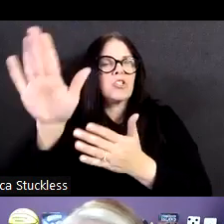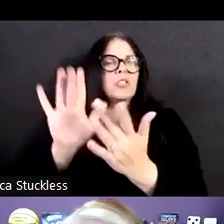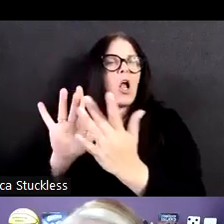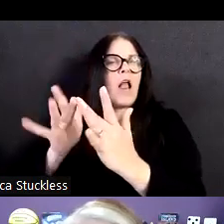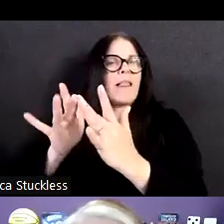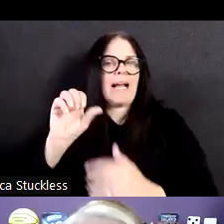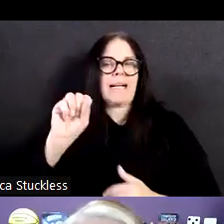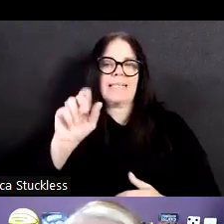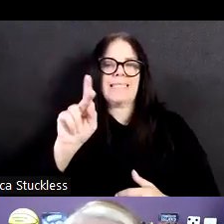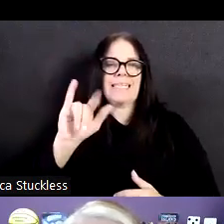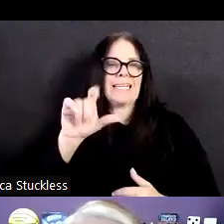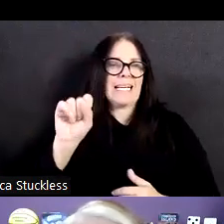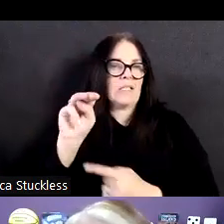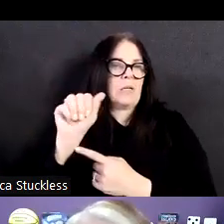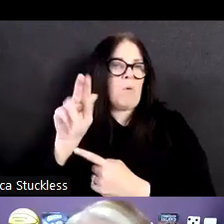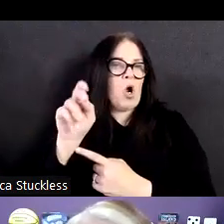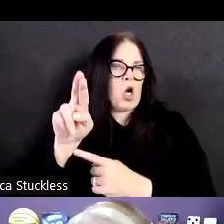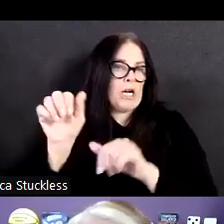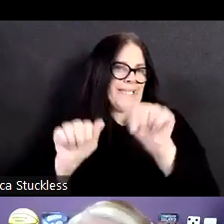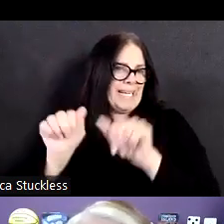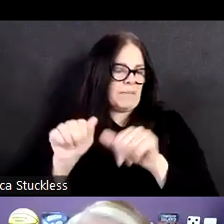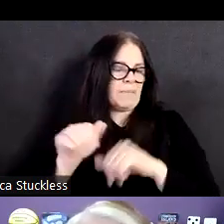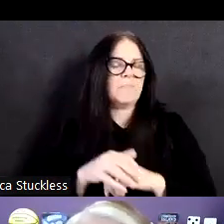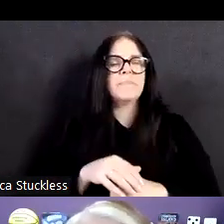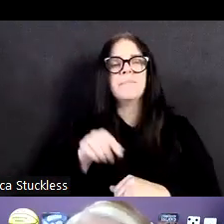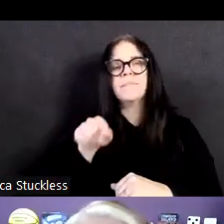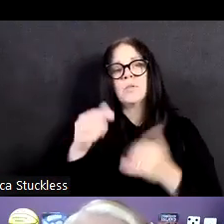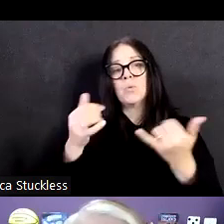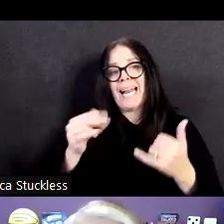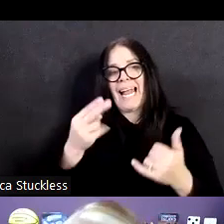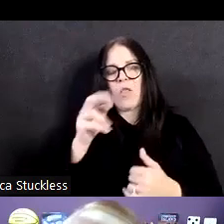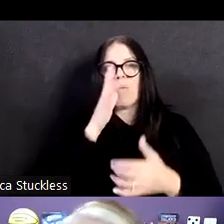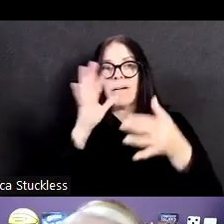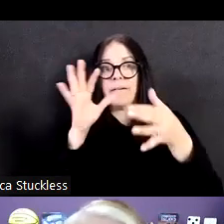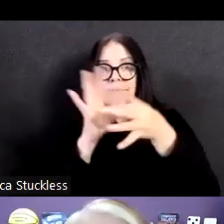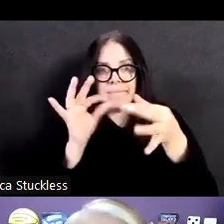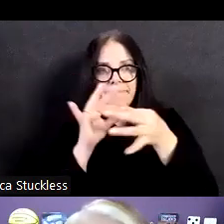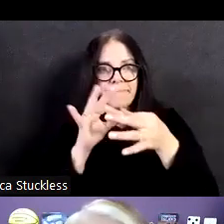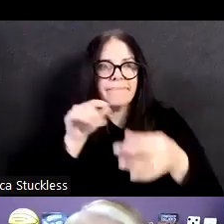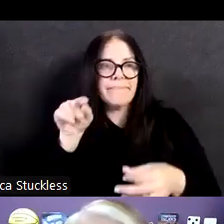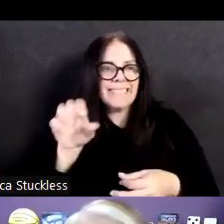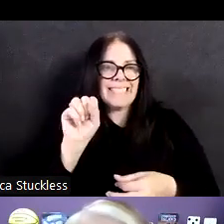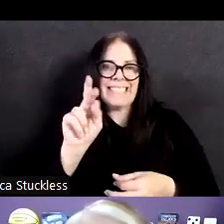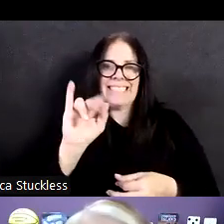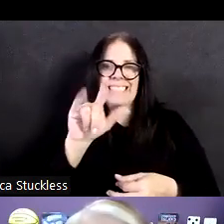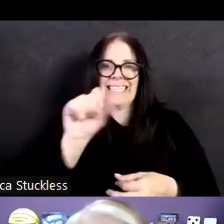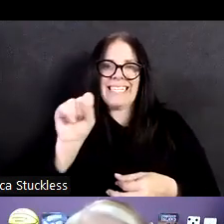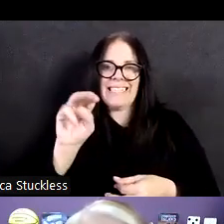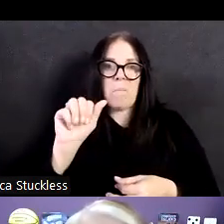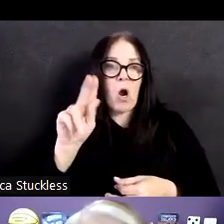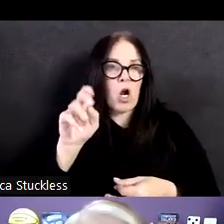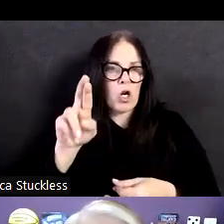assessment. Today, Heather will be speaking about Skills Marker, which was mentioned several times in the responses to our provincial